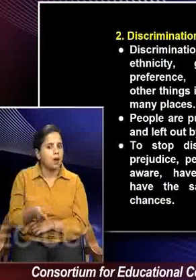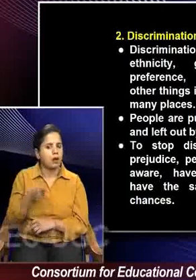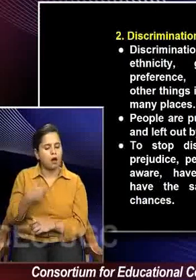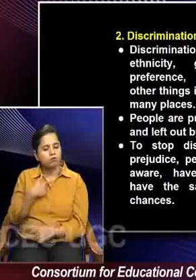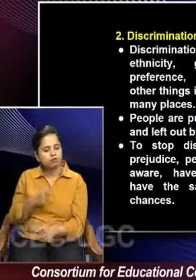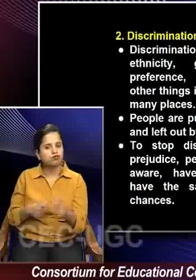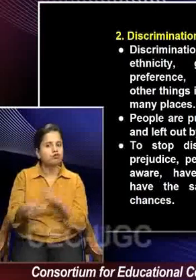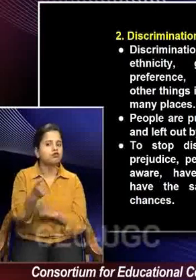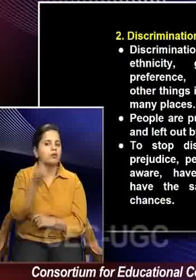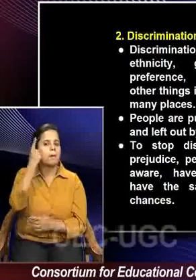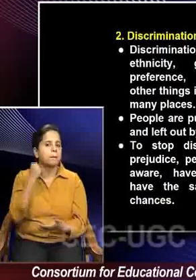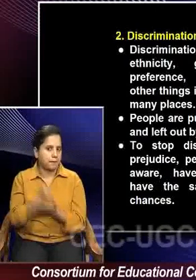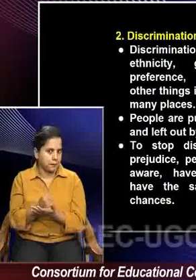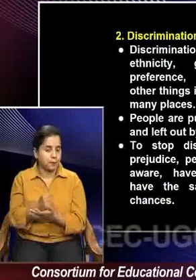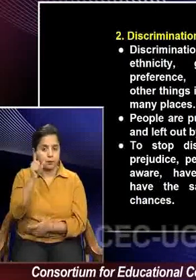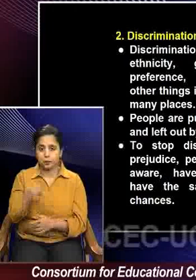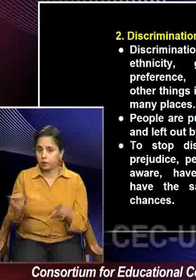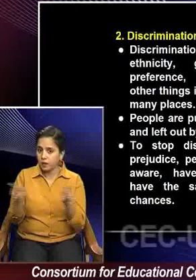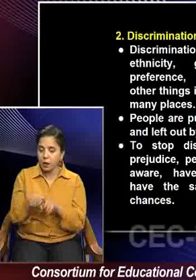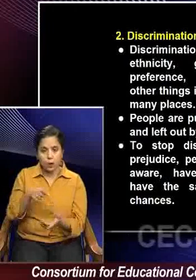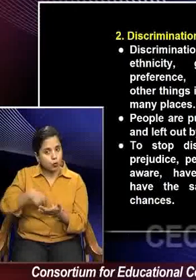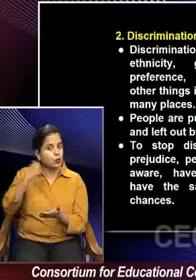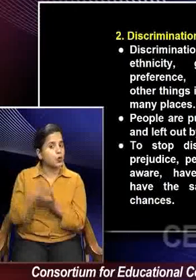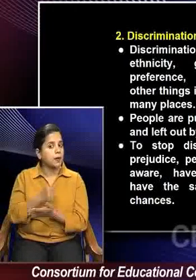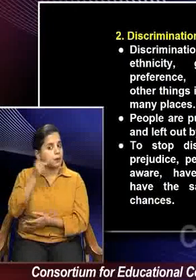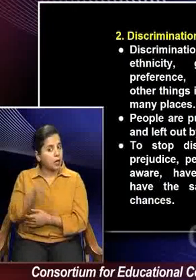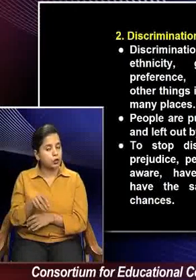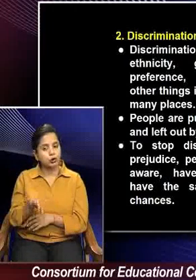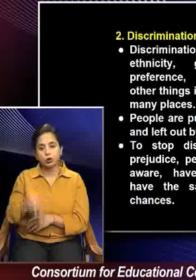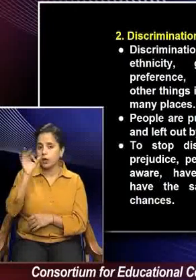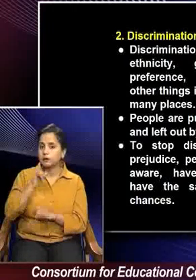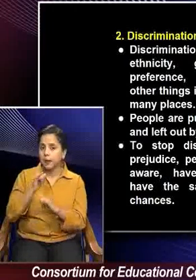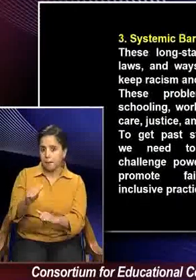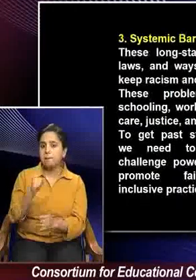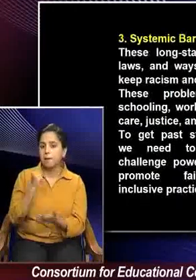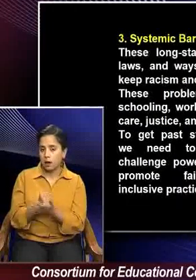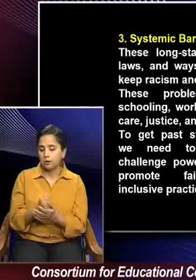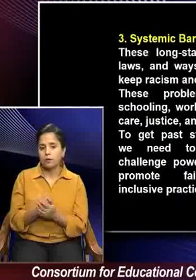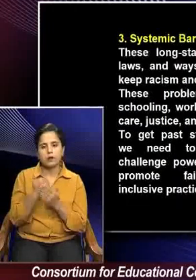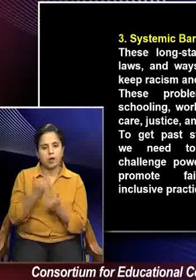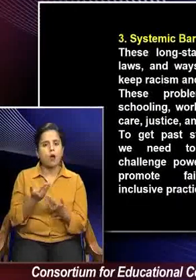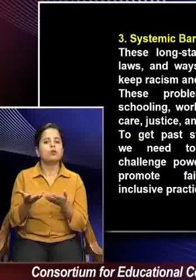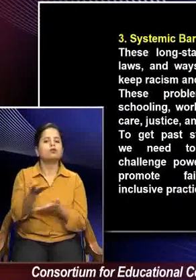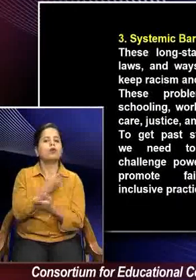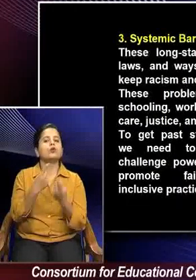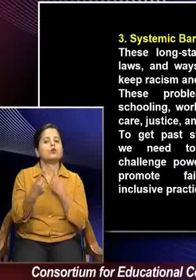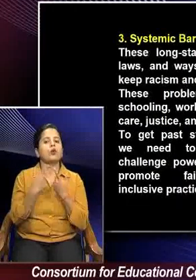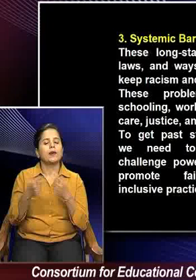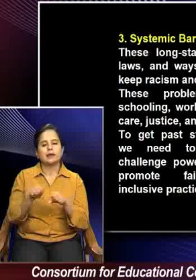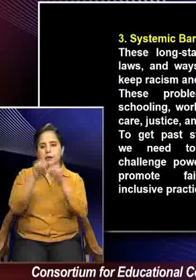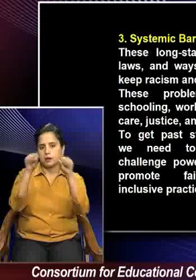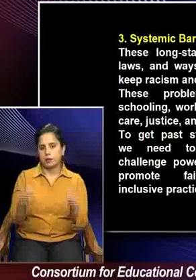empathy, and have the same rights and the choices. Now we will be talking on